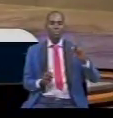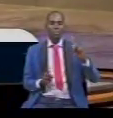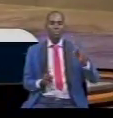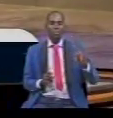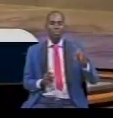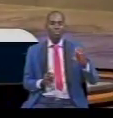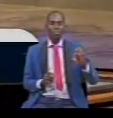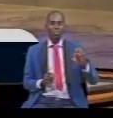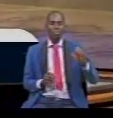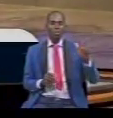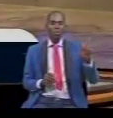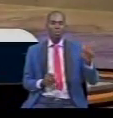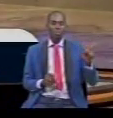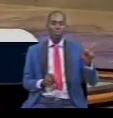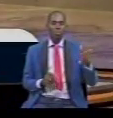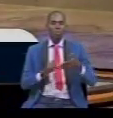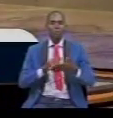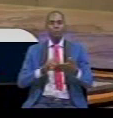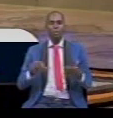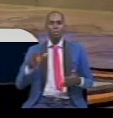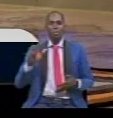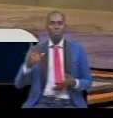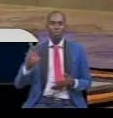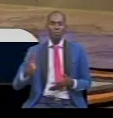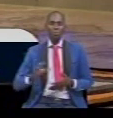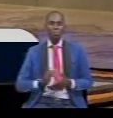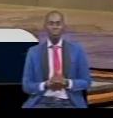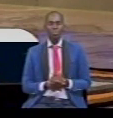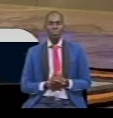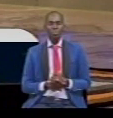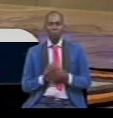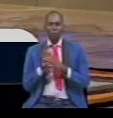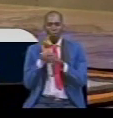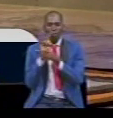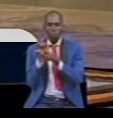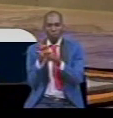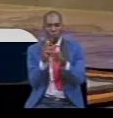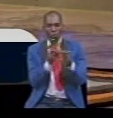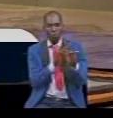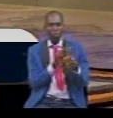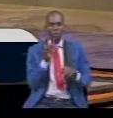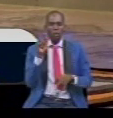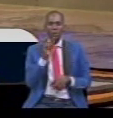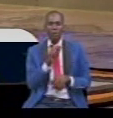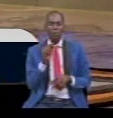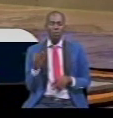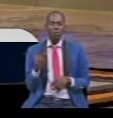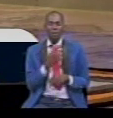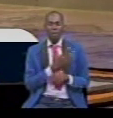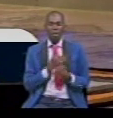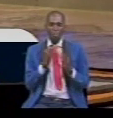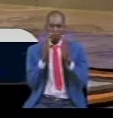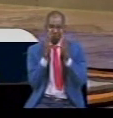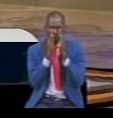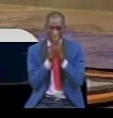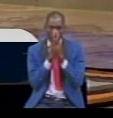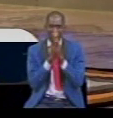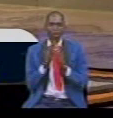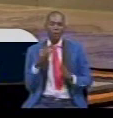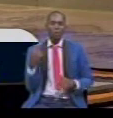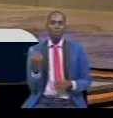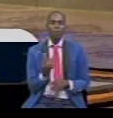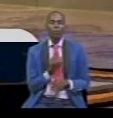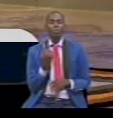Luke chapter 21, verse 36. Watch it therefore and pray